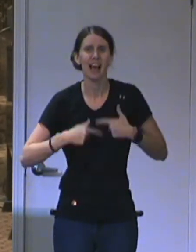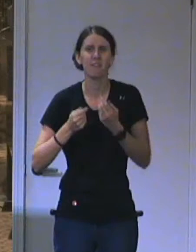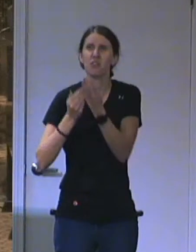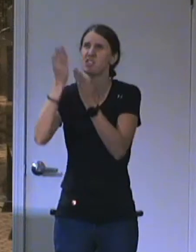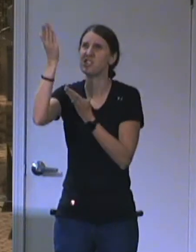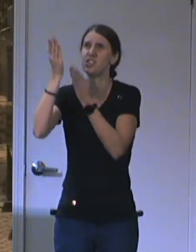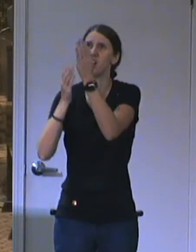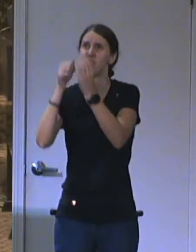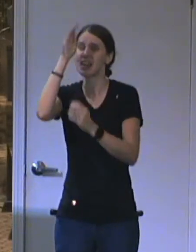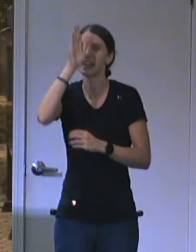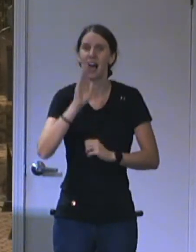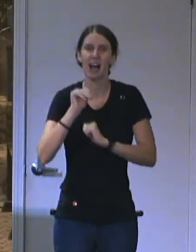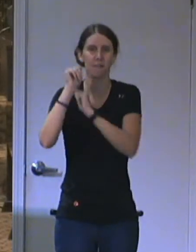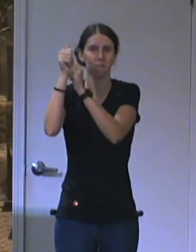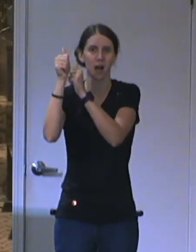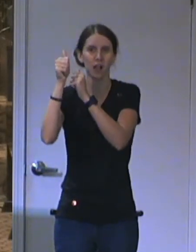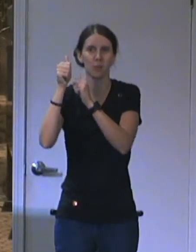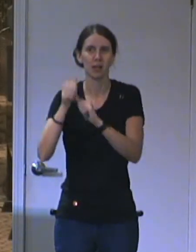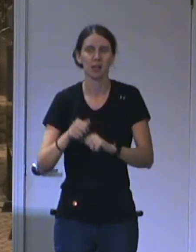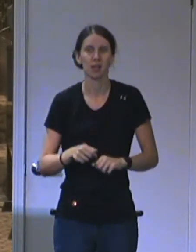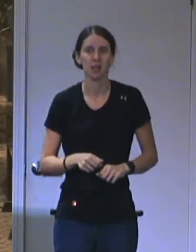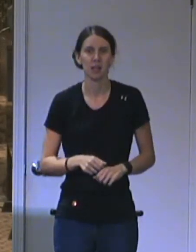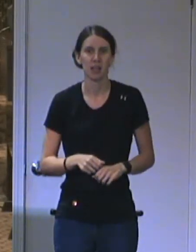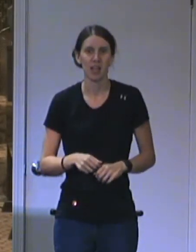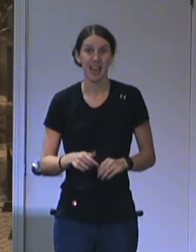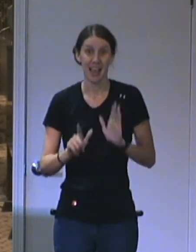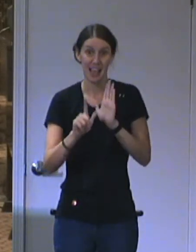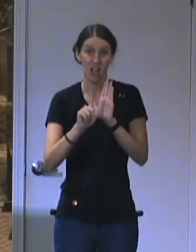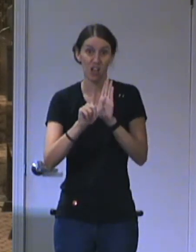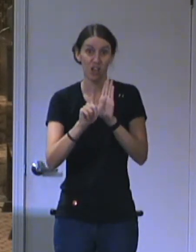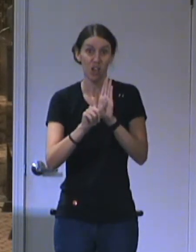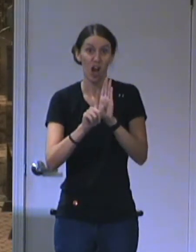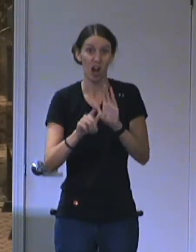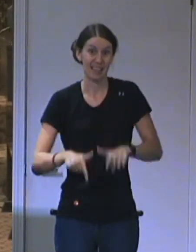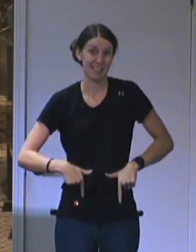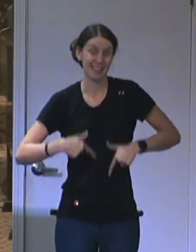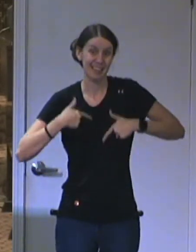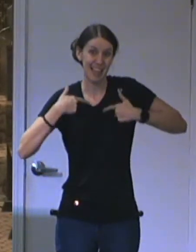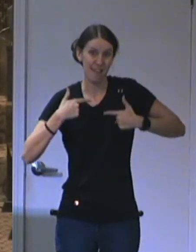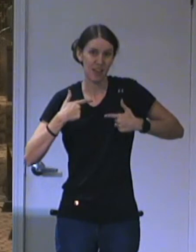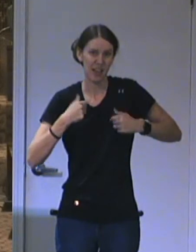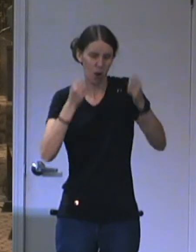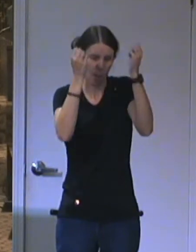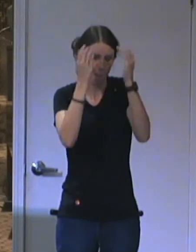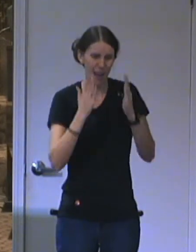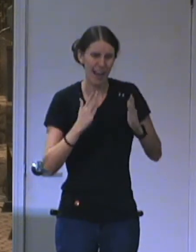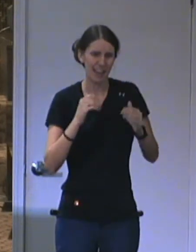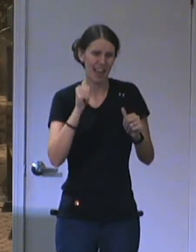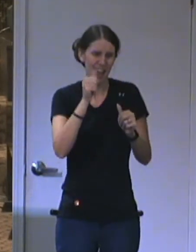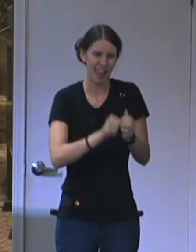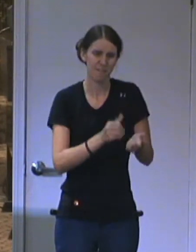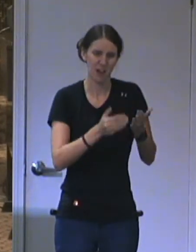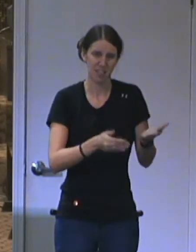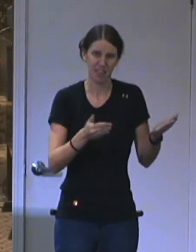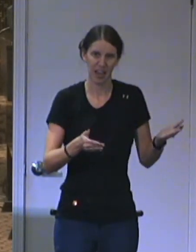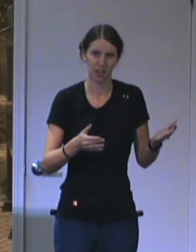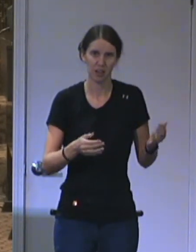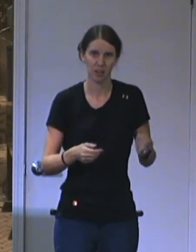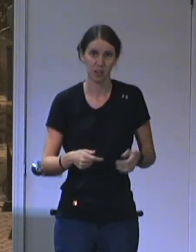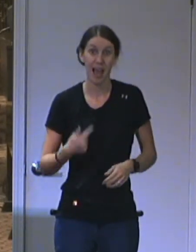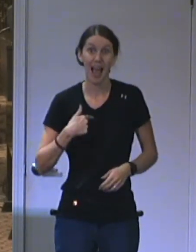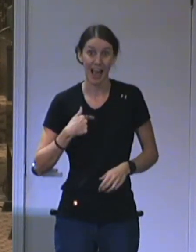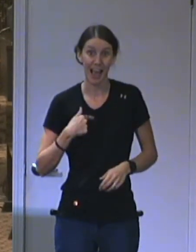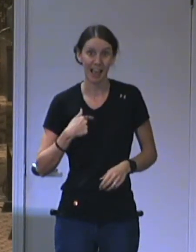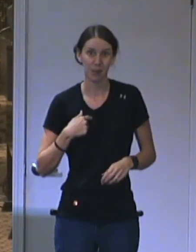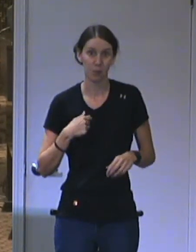God, following God, being in a right relationship with God, following the law to the letter, being trained by the best. You know, I was